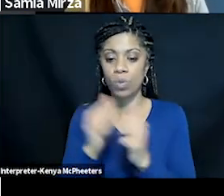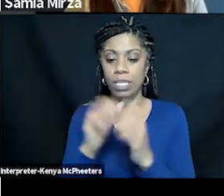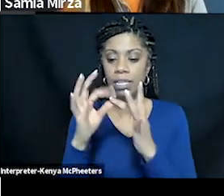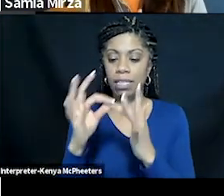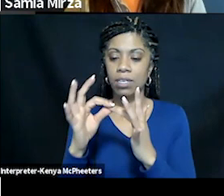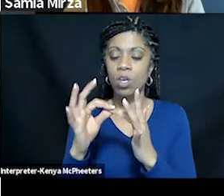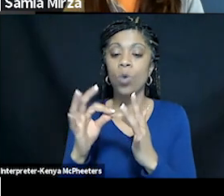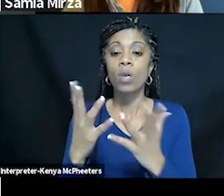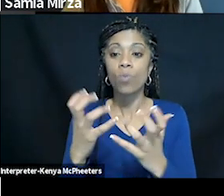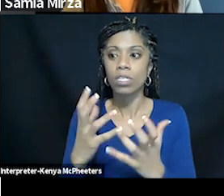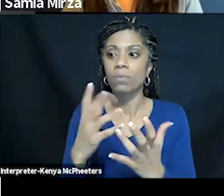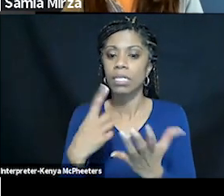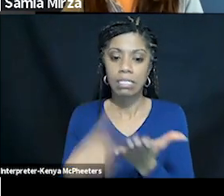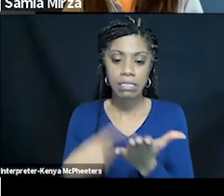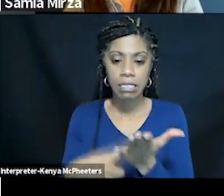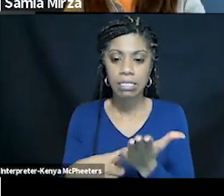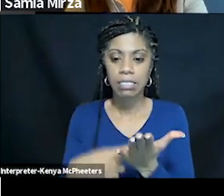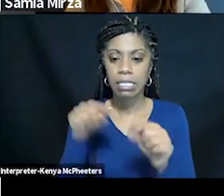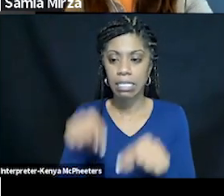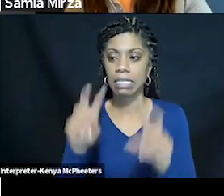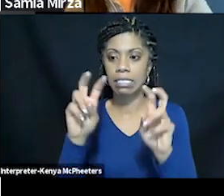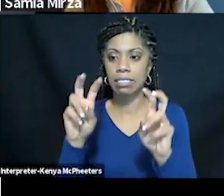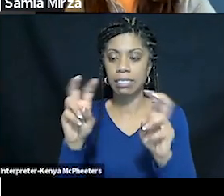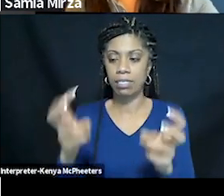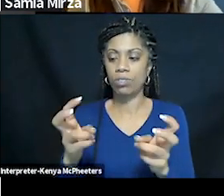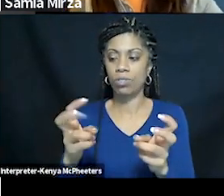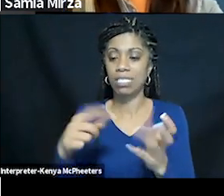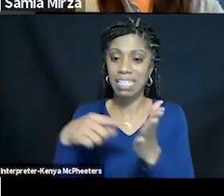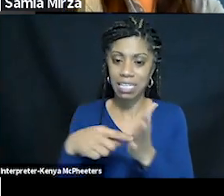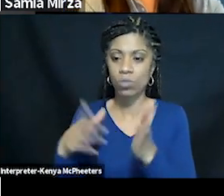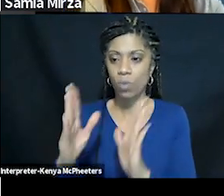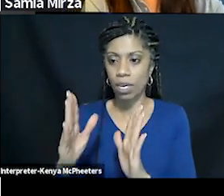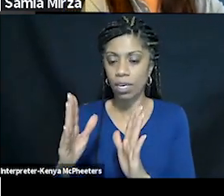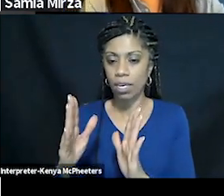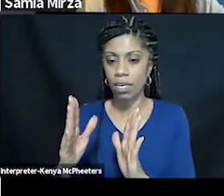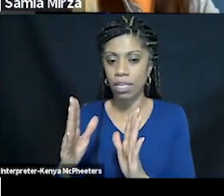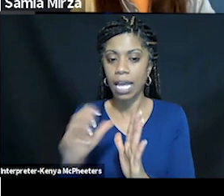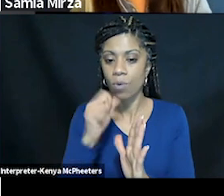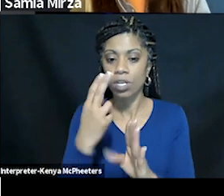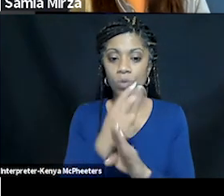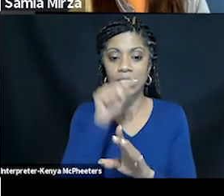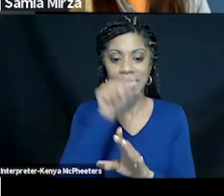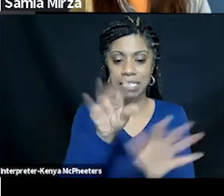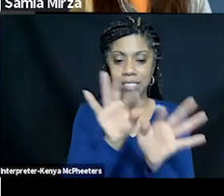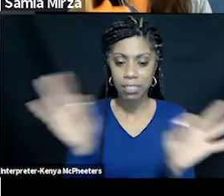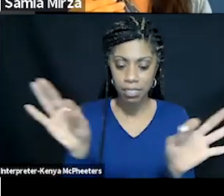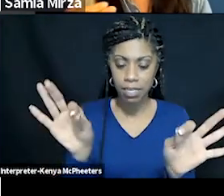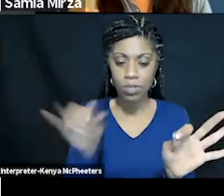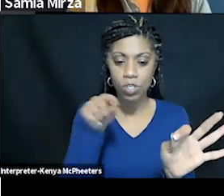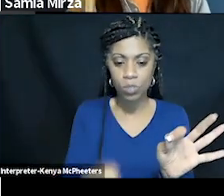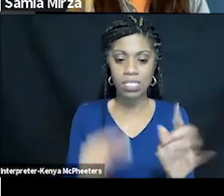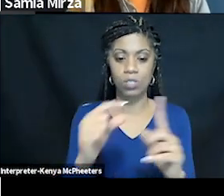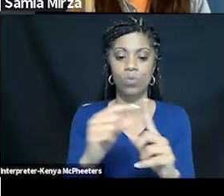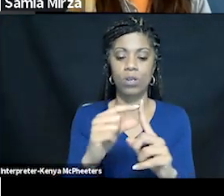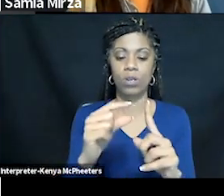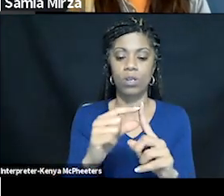talking about these issues in this way, but that has an implication in the way that we then grant, or that has an implication in the